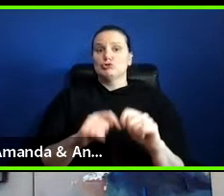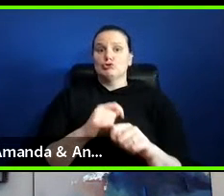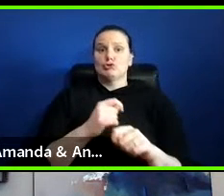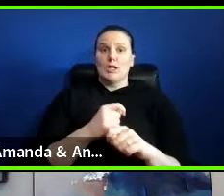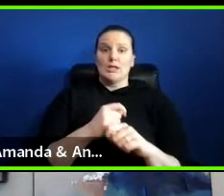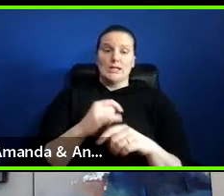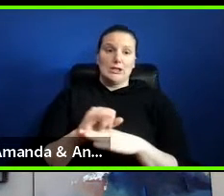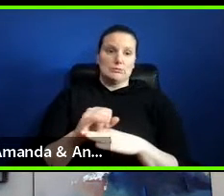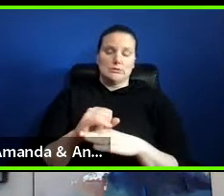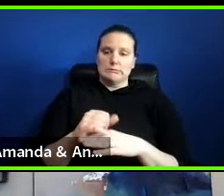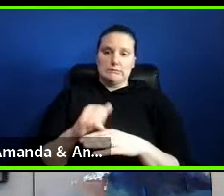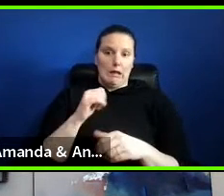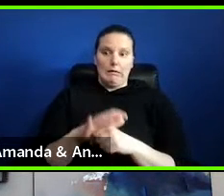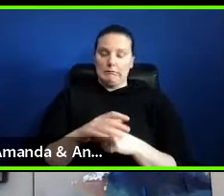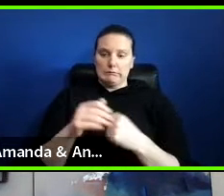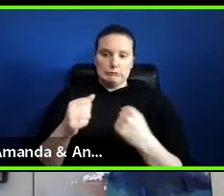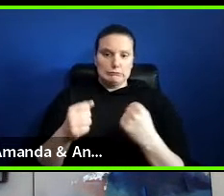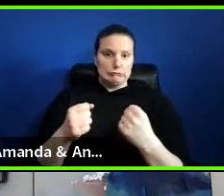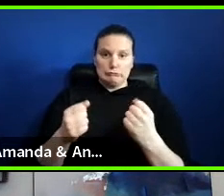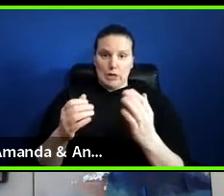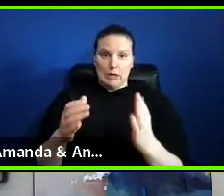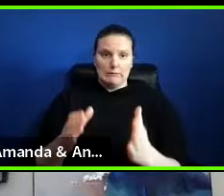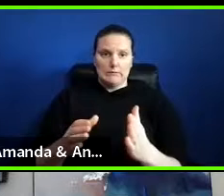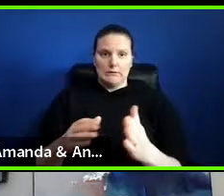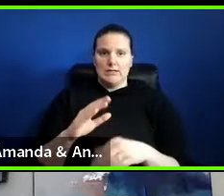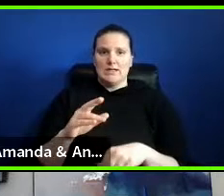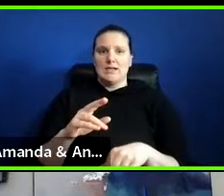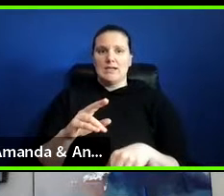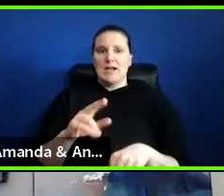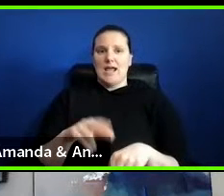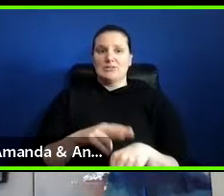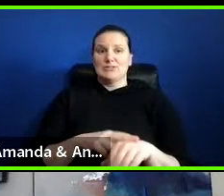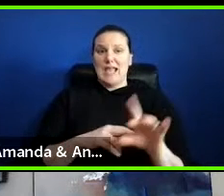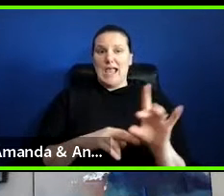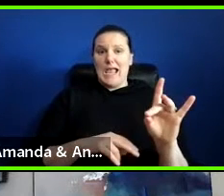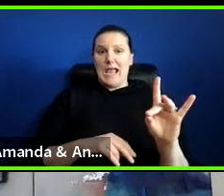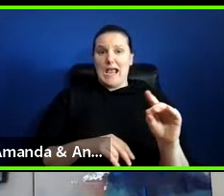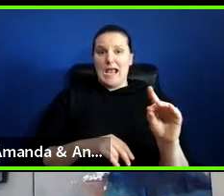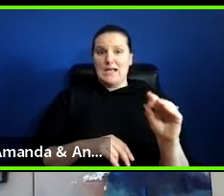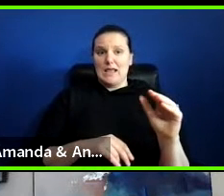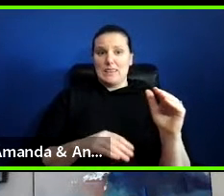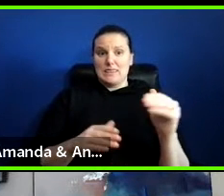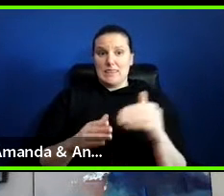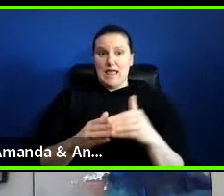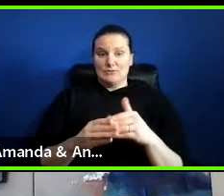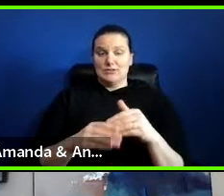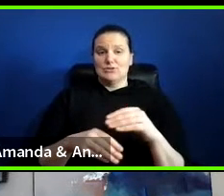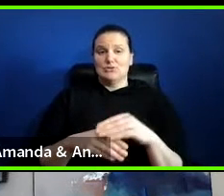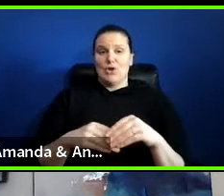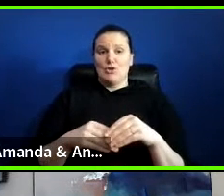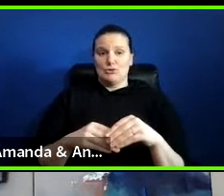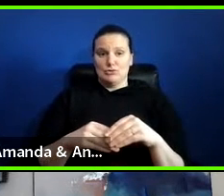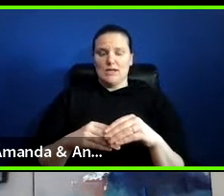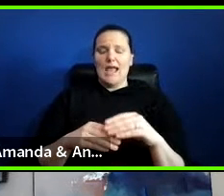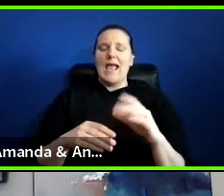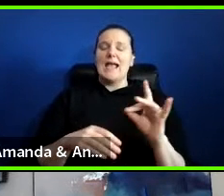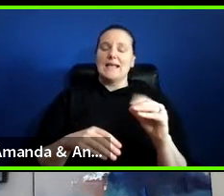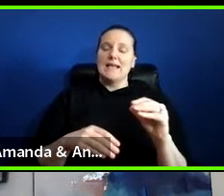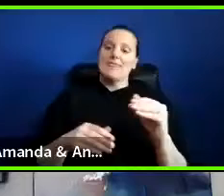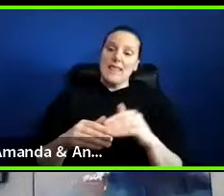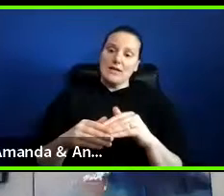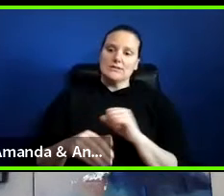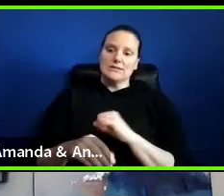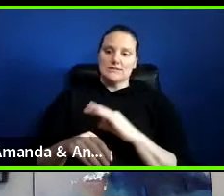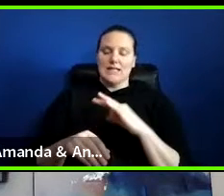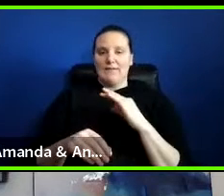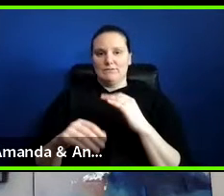drivers historically. Nationally, we're about 80,000 drivers short, even though trucking is suffering through a trucking